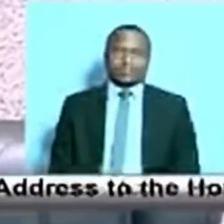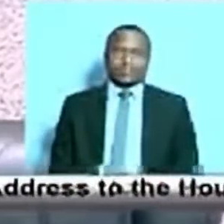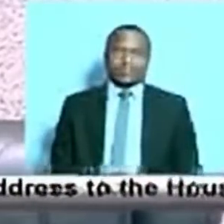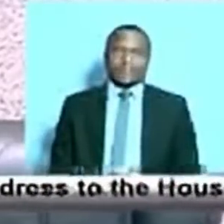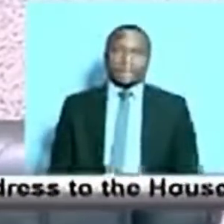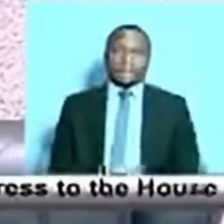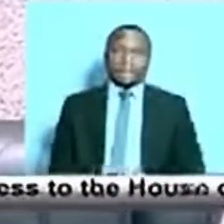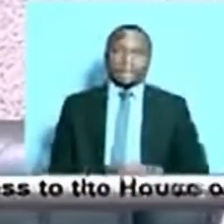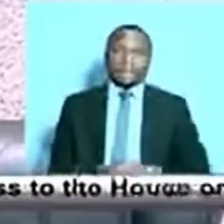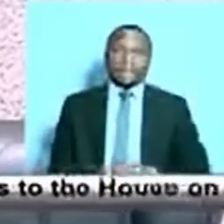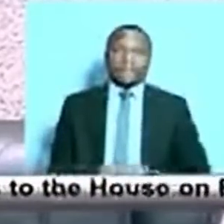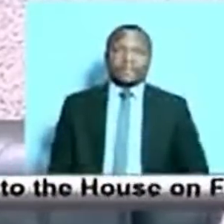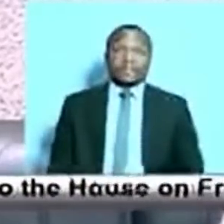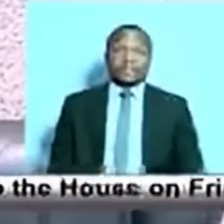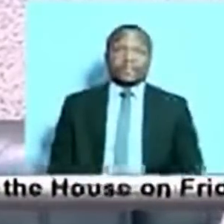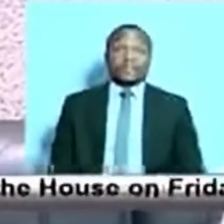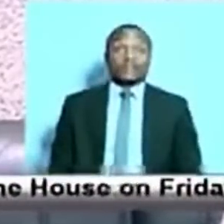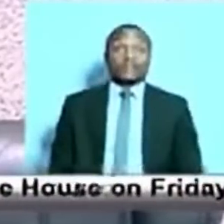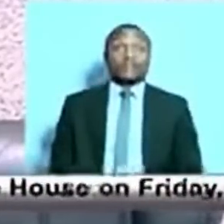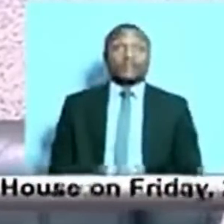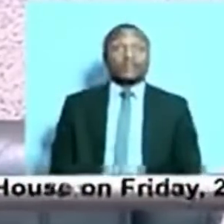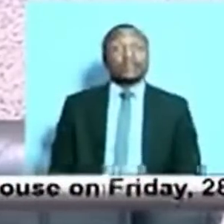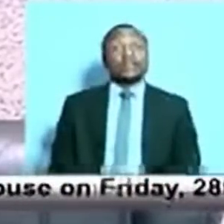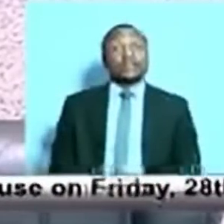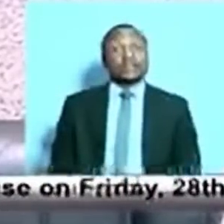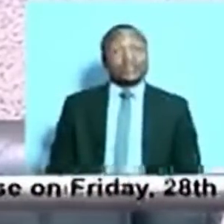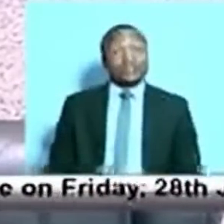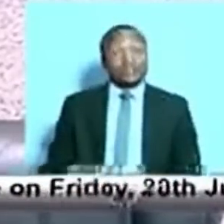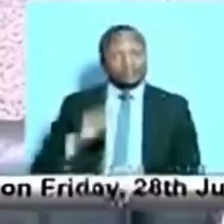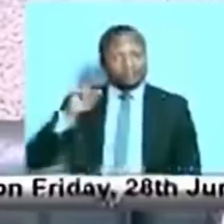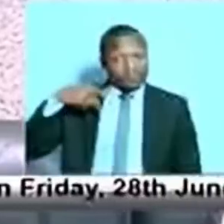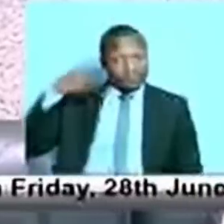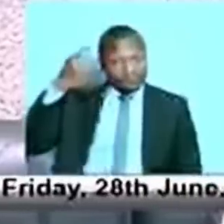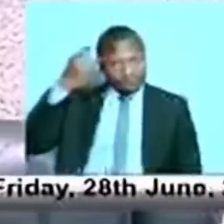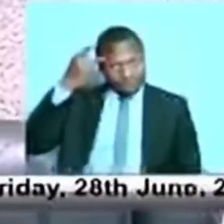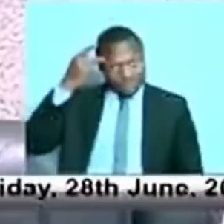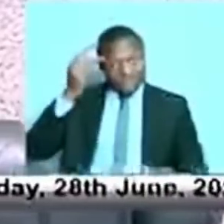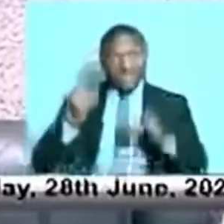So, and we, because we are politically mature,